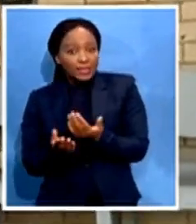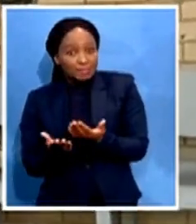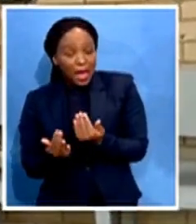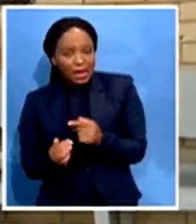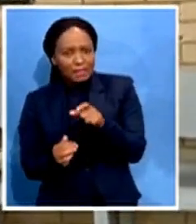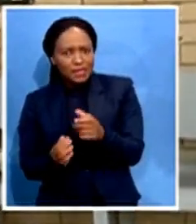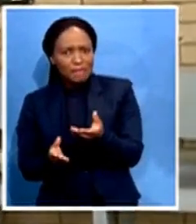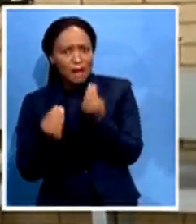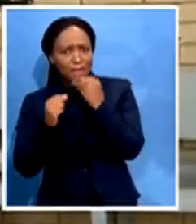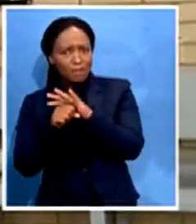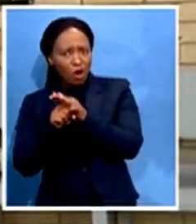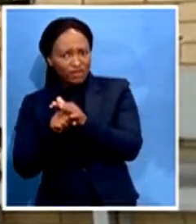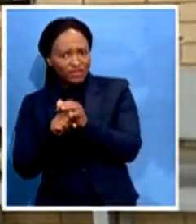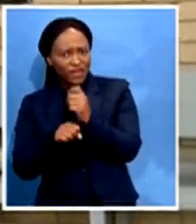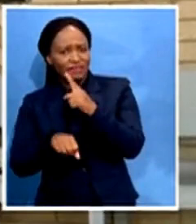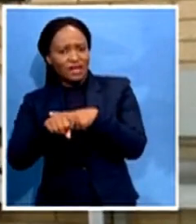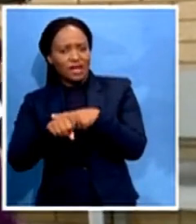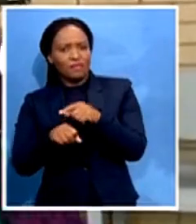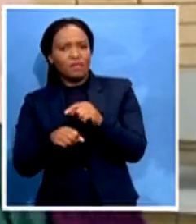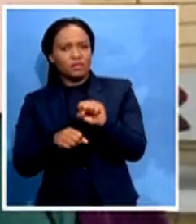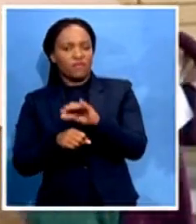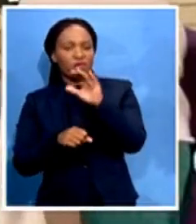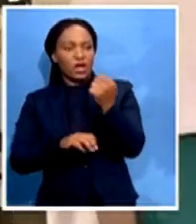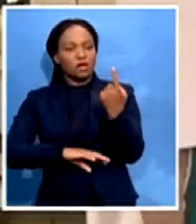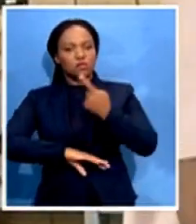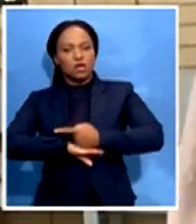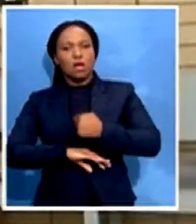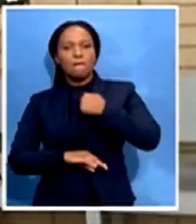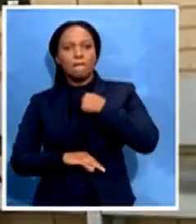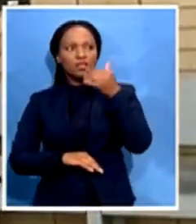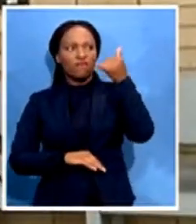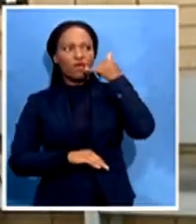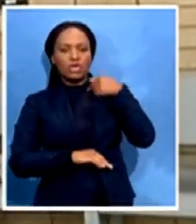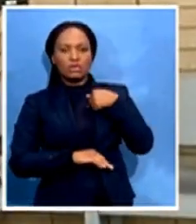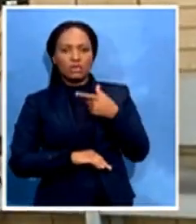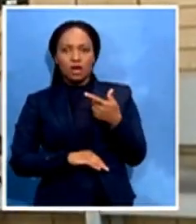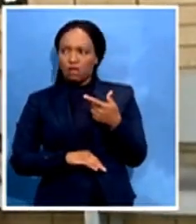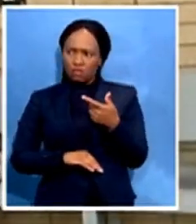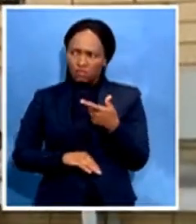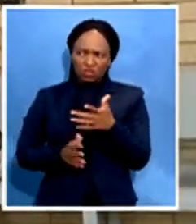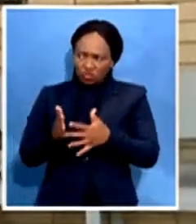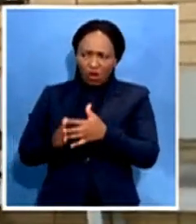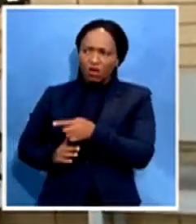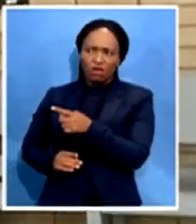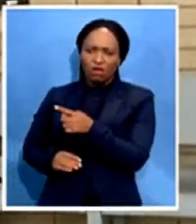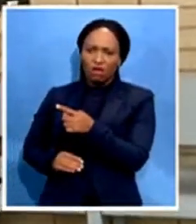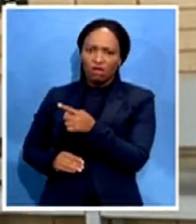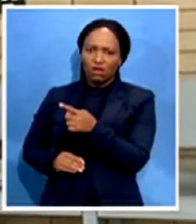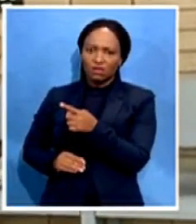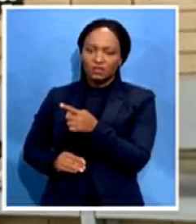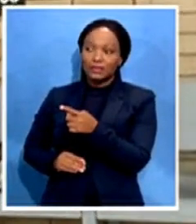on that day, when I was phoned, I thought, surely this is a joke. And then it became apparent that it